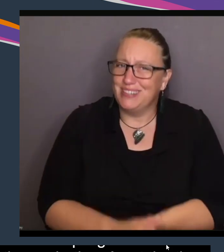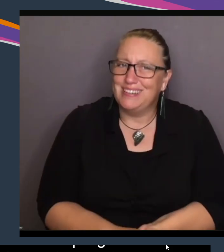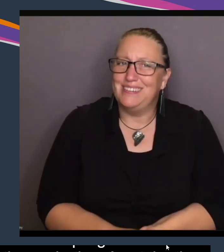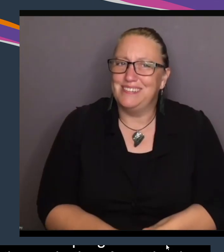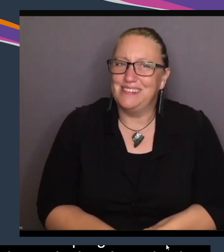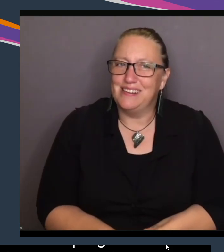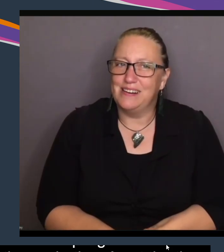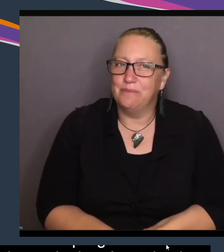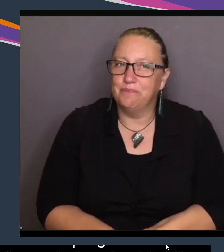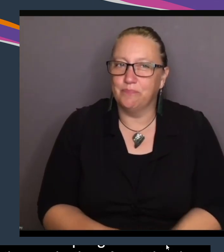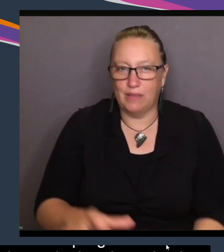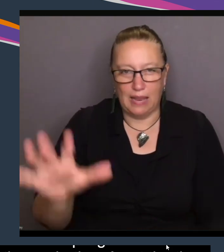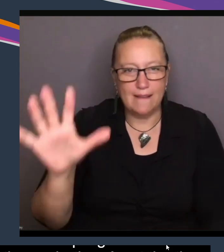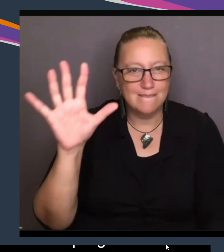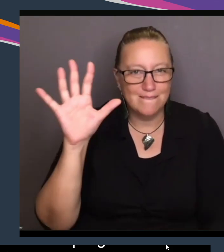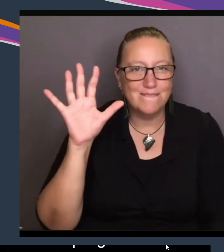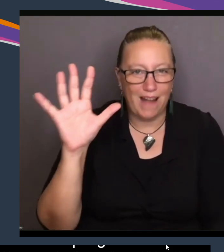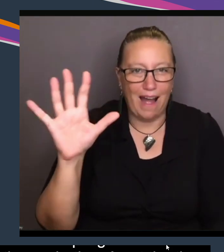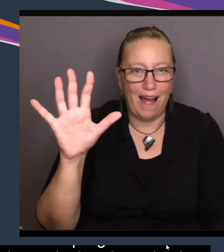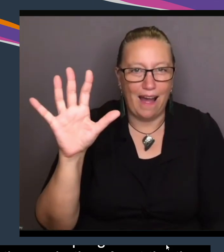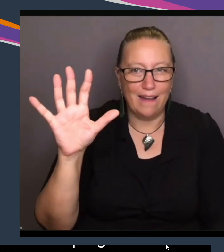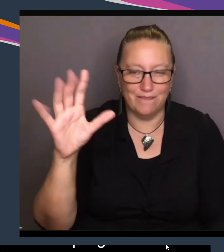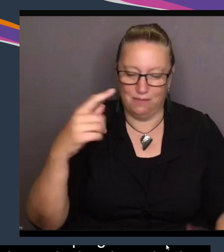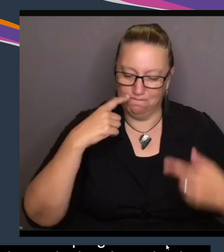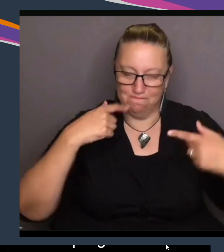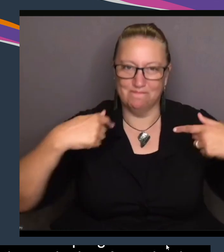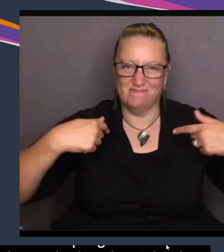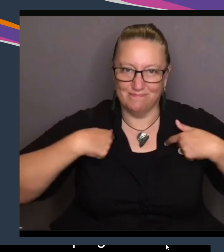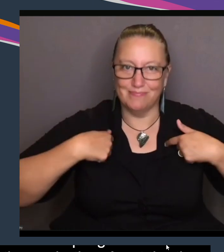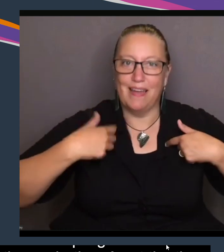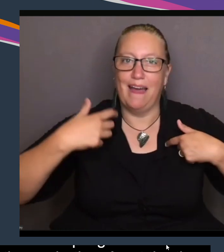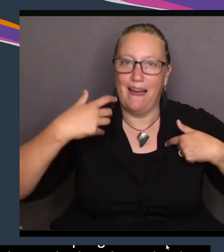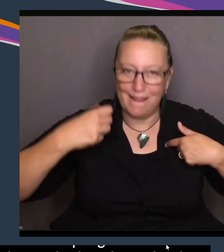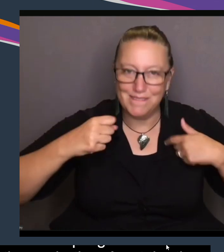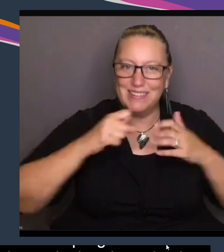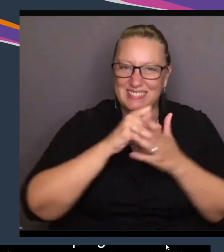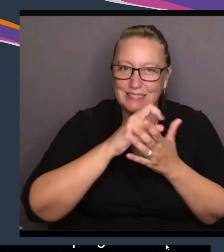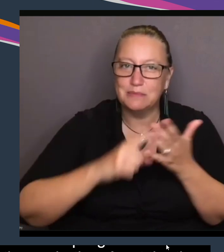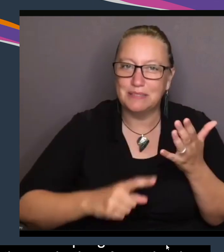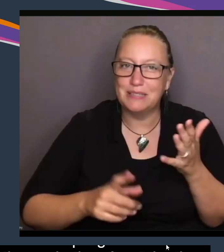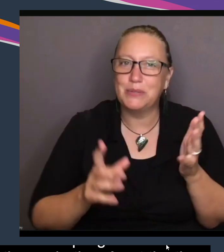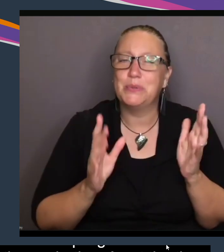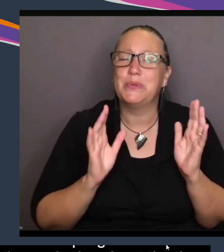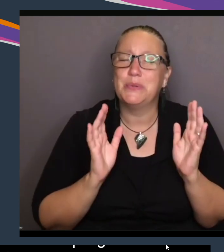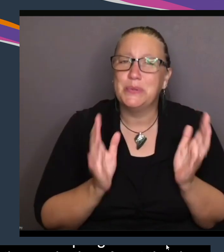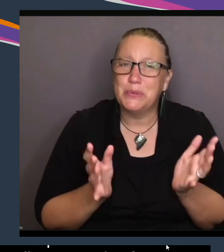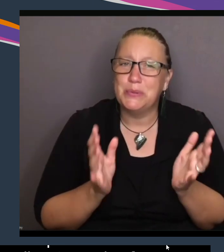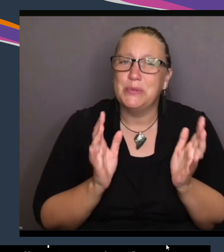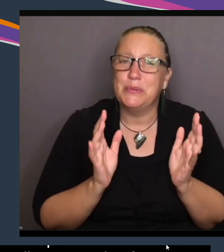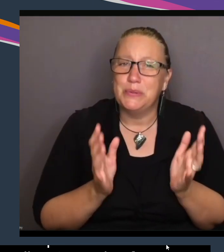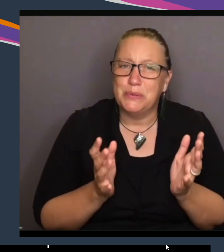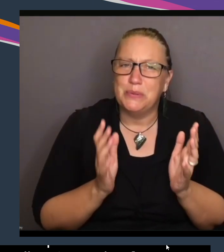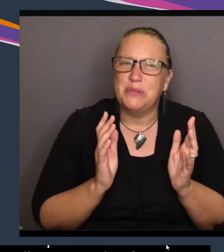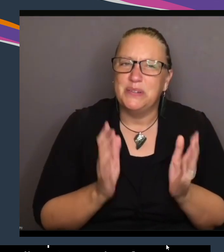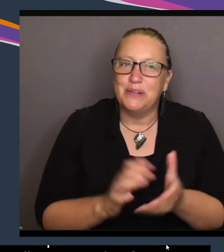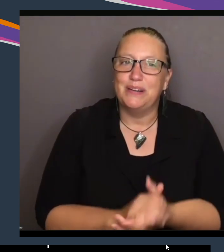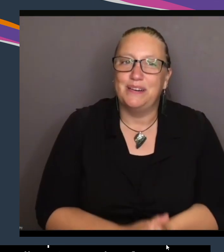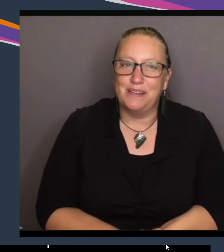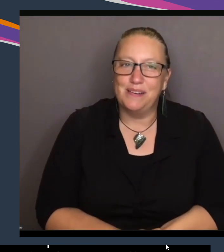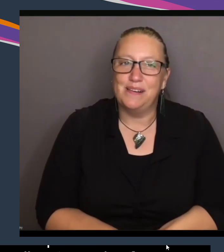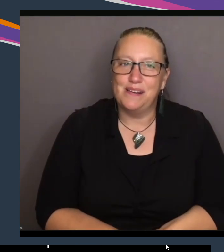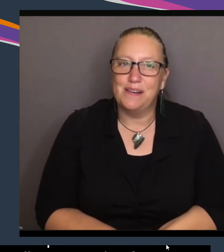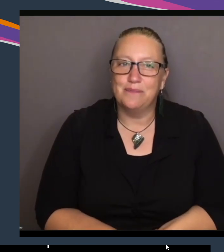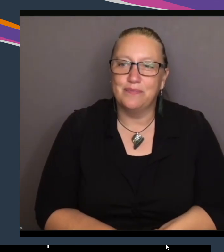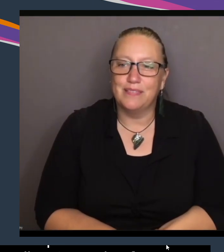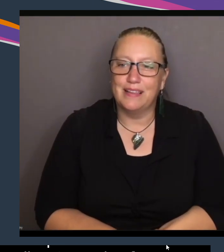5 have identified as having a disability. And the narrative was, look, if I can